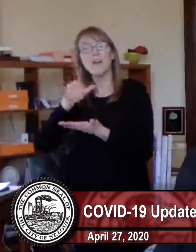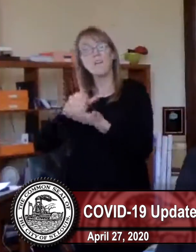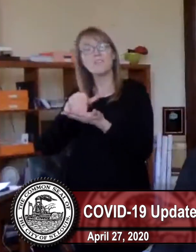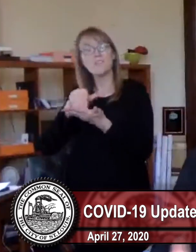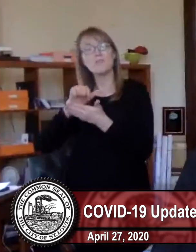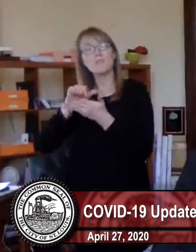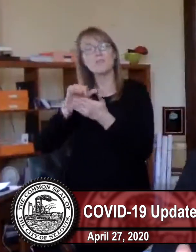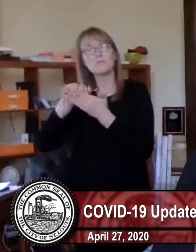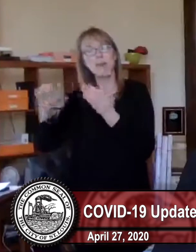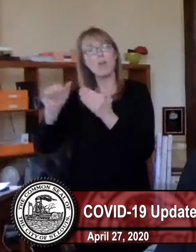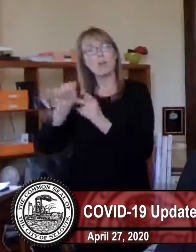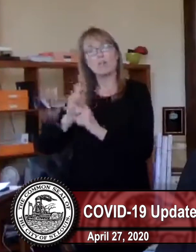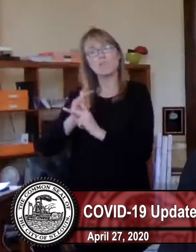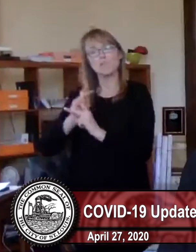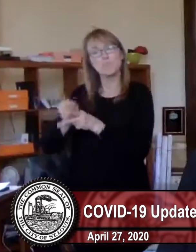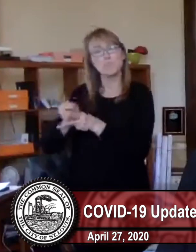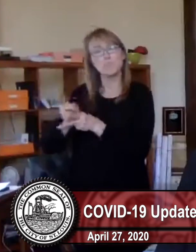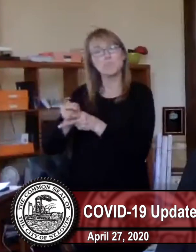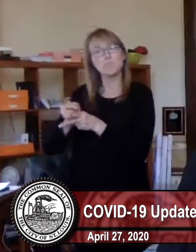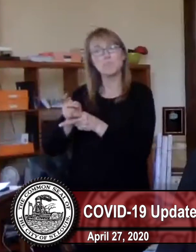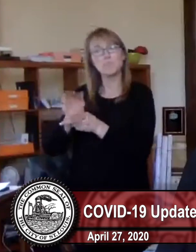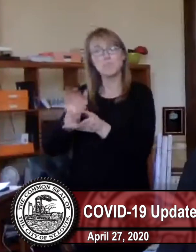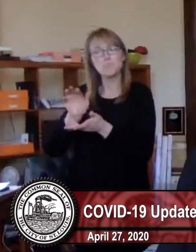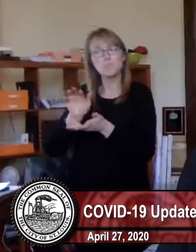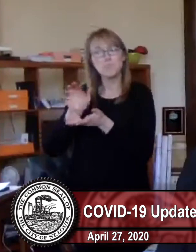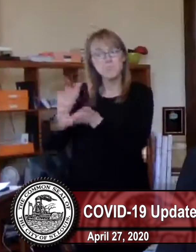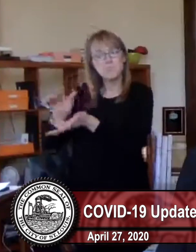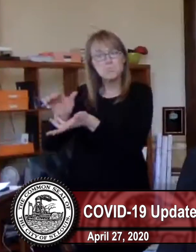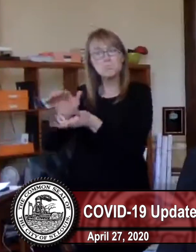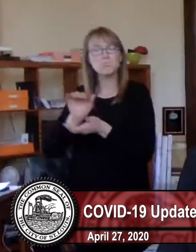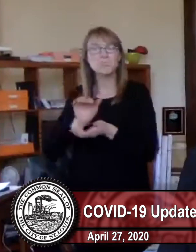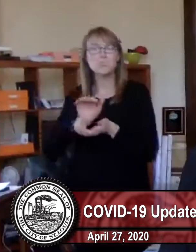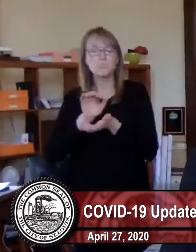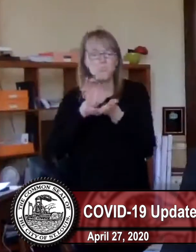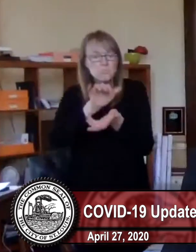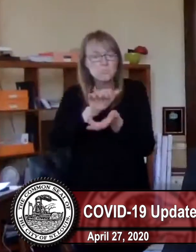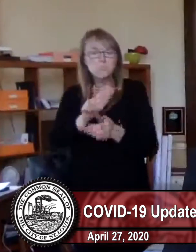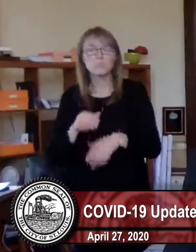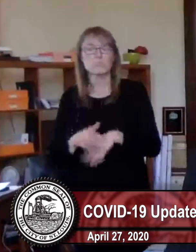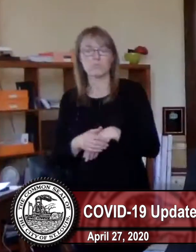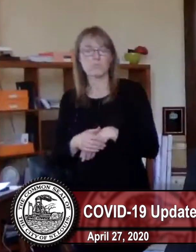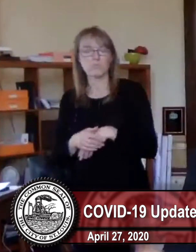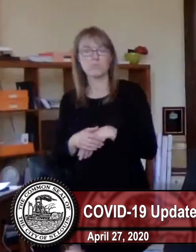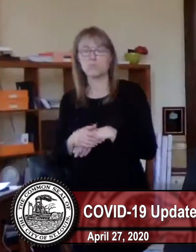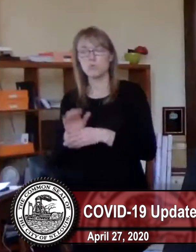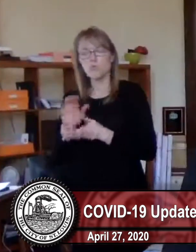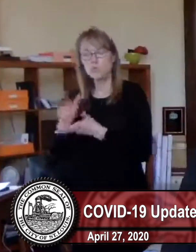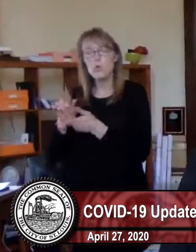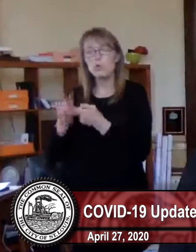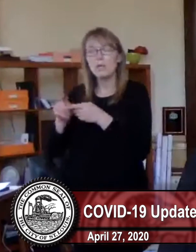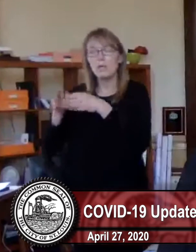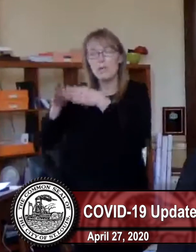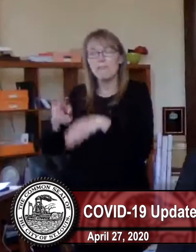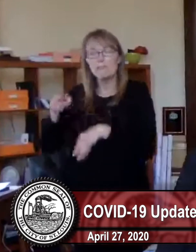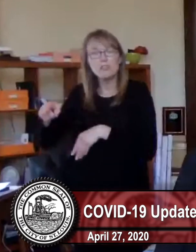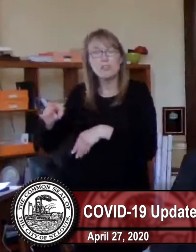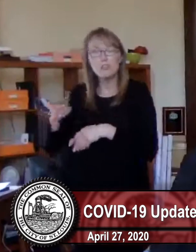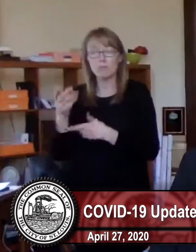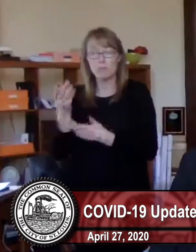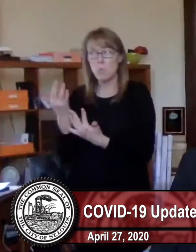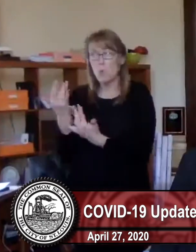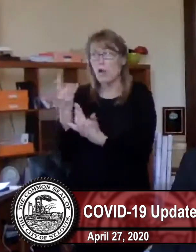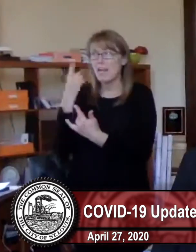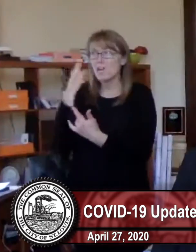can bridge a gap, $5,000 loan to individuals while they perhaps wait to get the